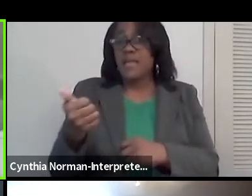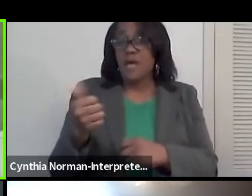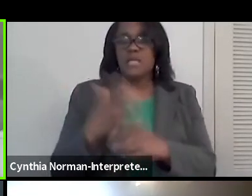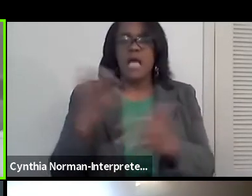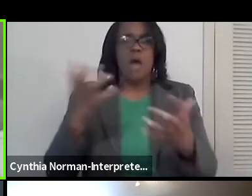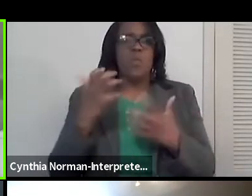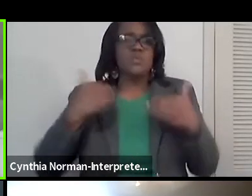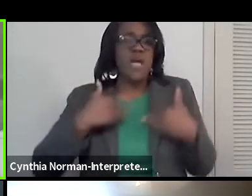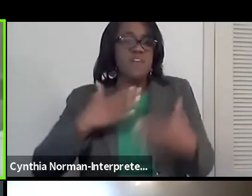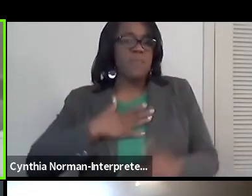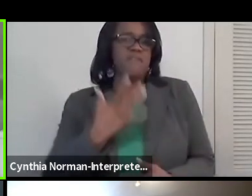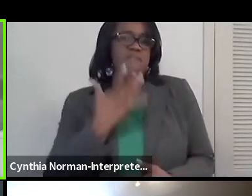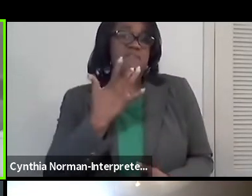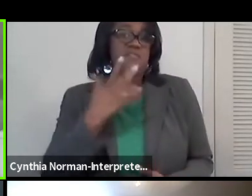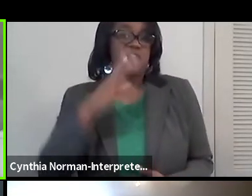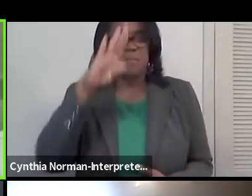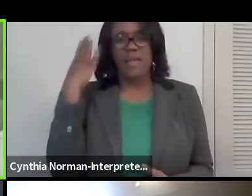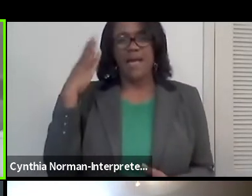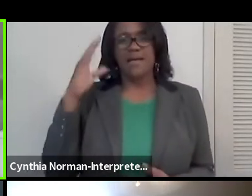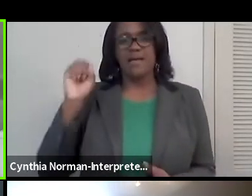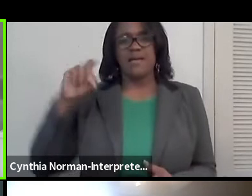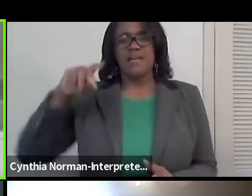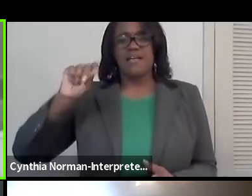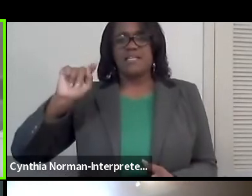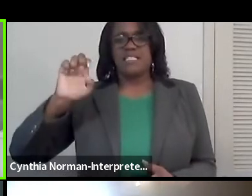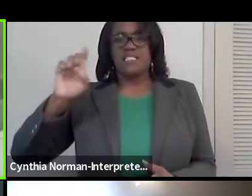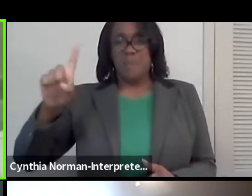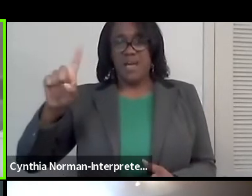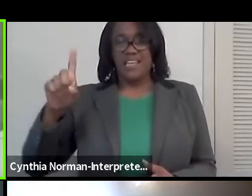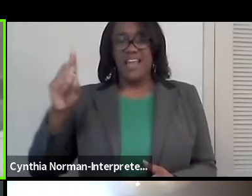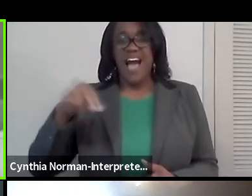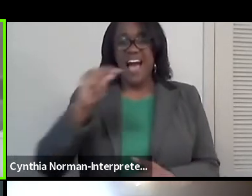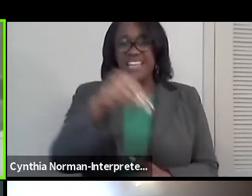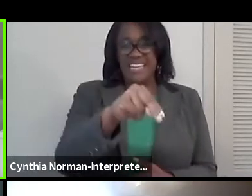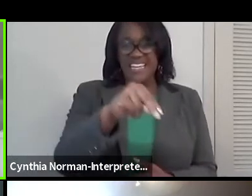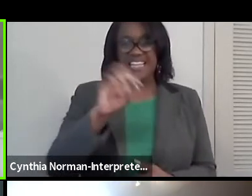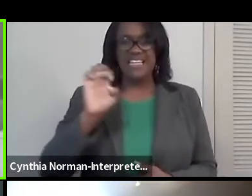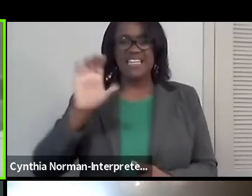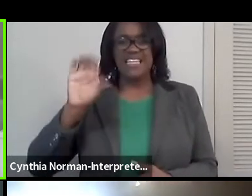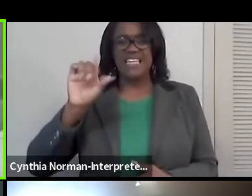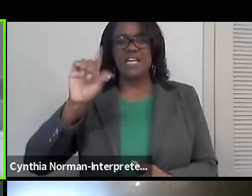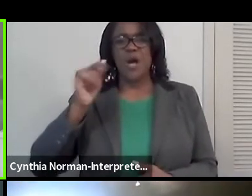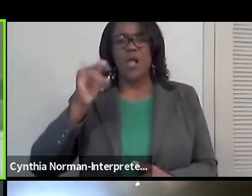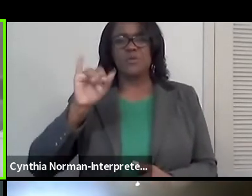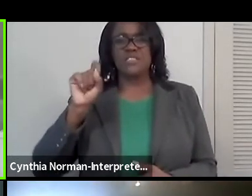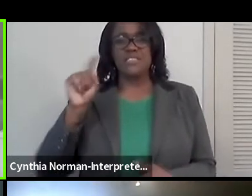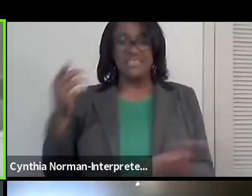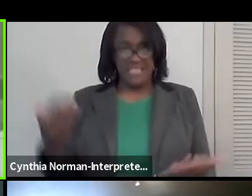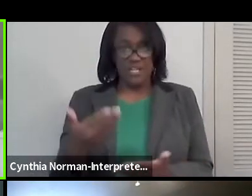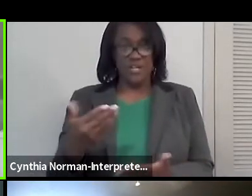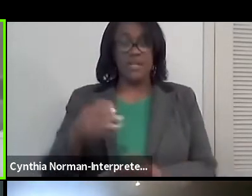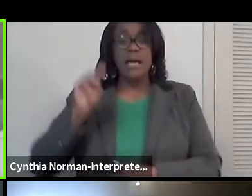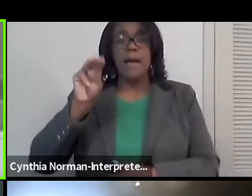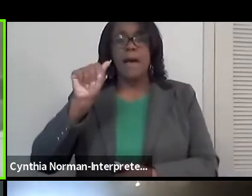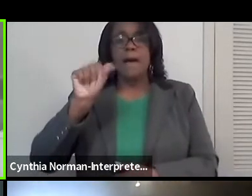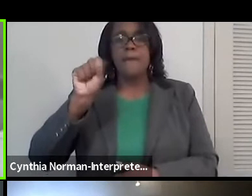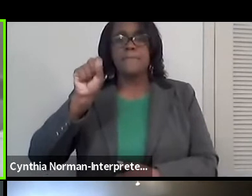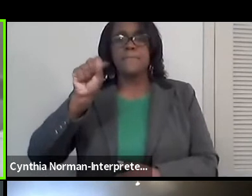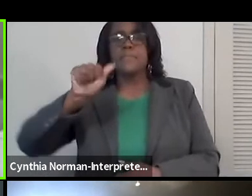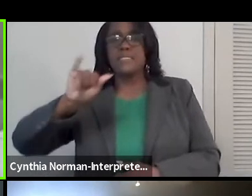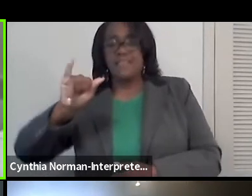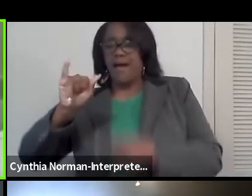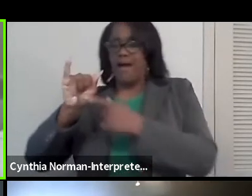my favorite Black spotted hyena ecologist here in the whole world. His name is Benson. He's Maasai, and he works with Kay Holekamp's